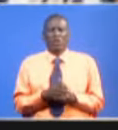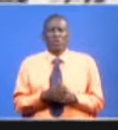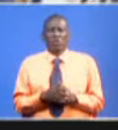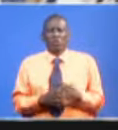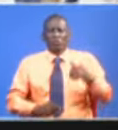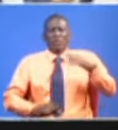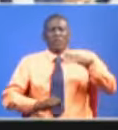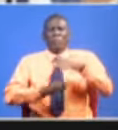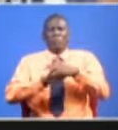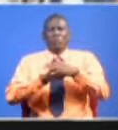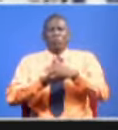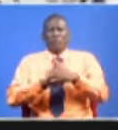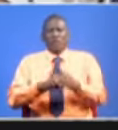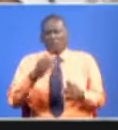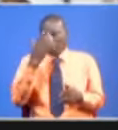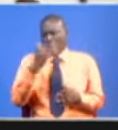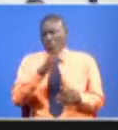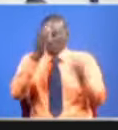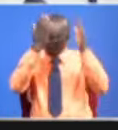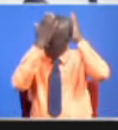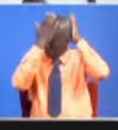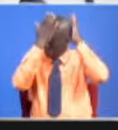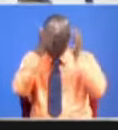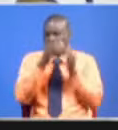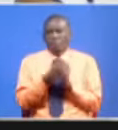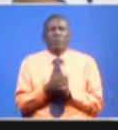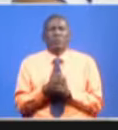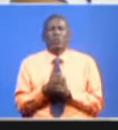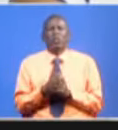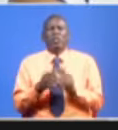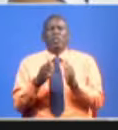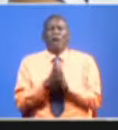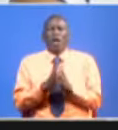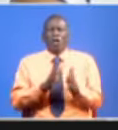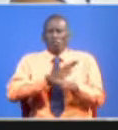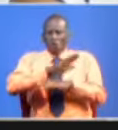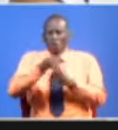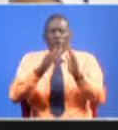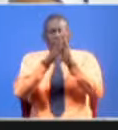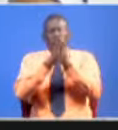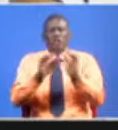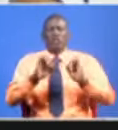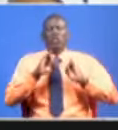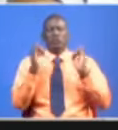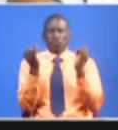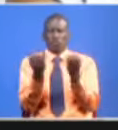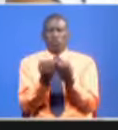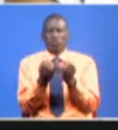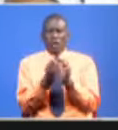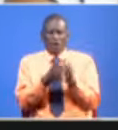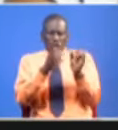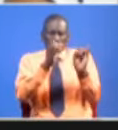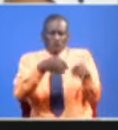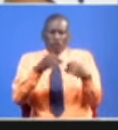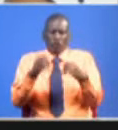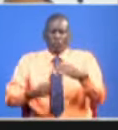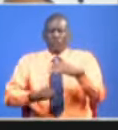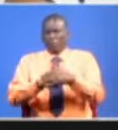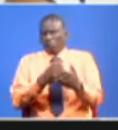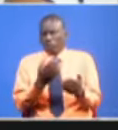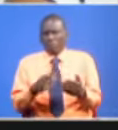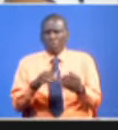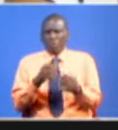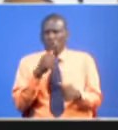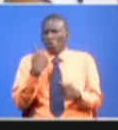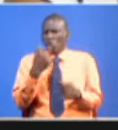solidarity with the Catholic bishops and all religious institutions and individuals that have